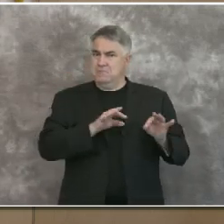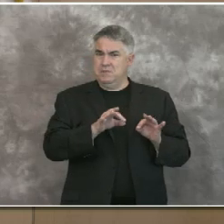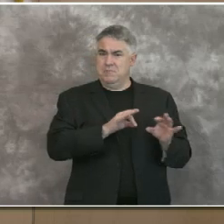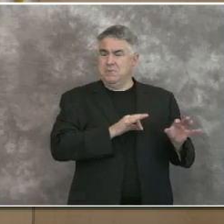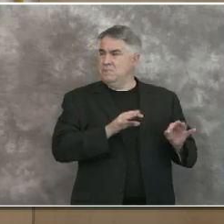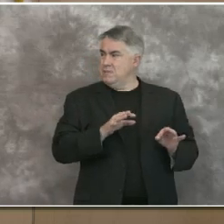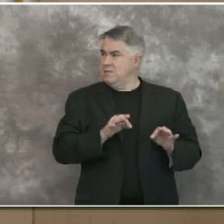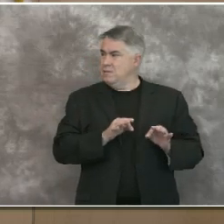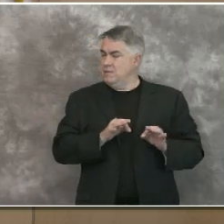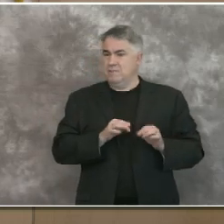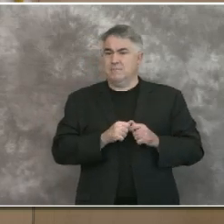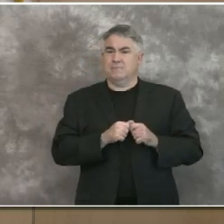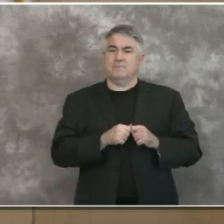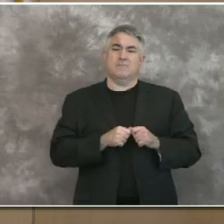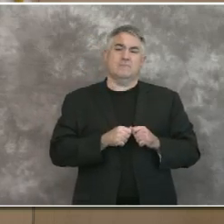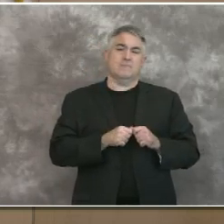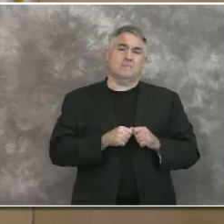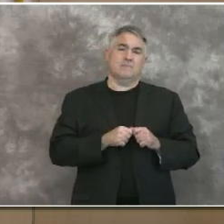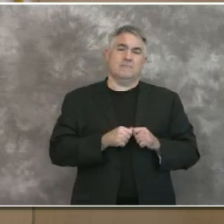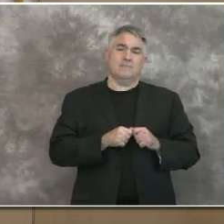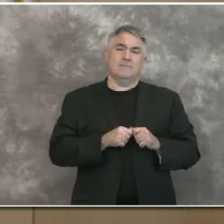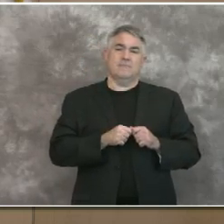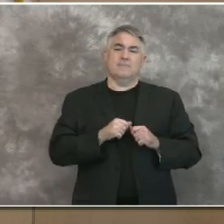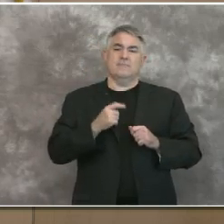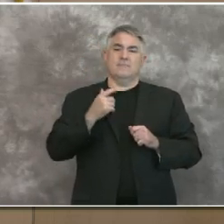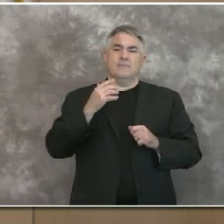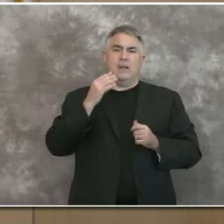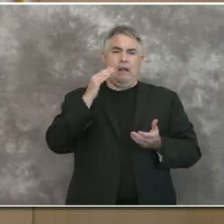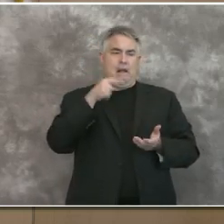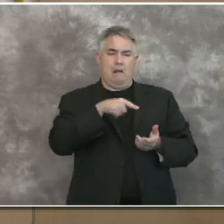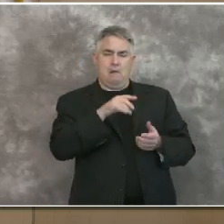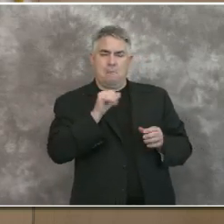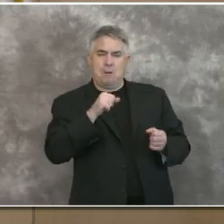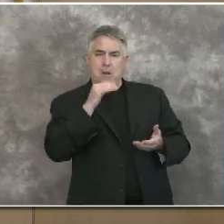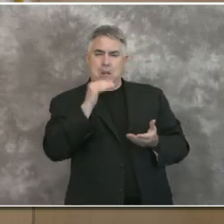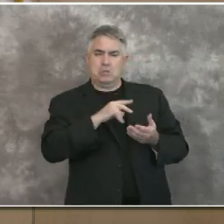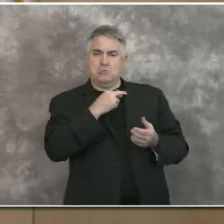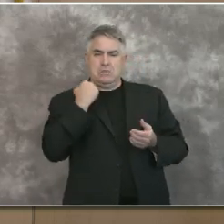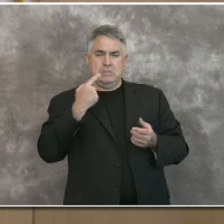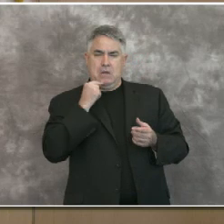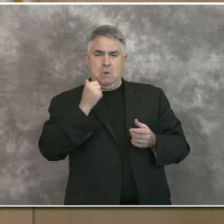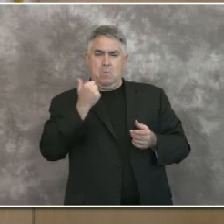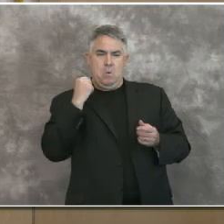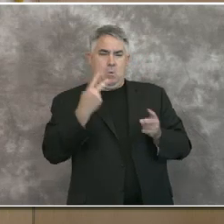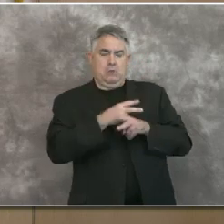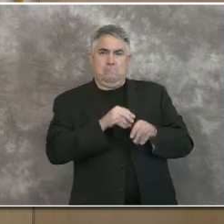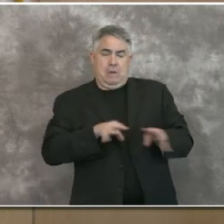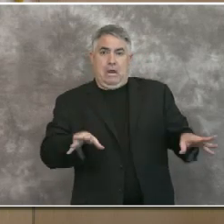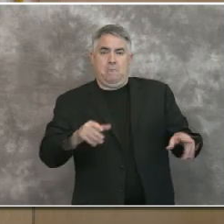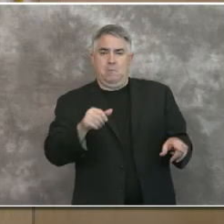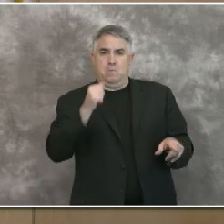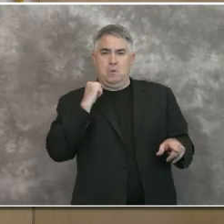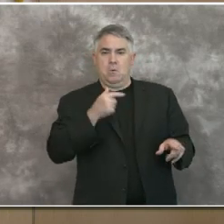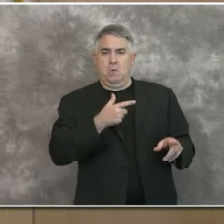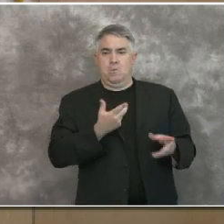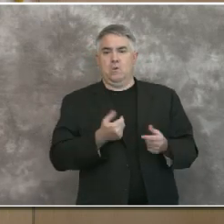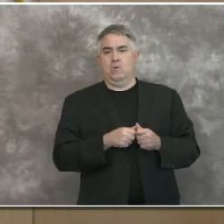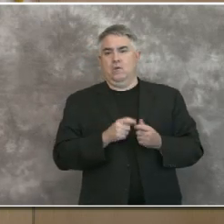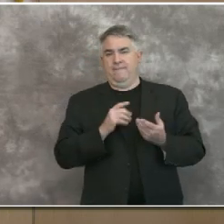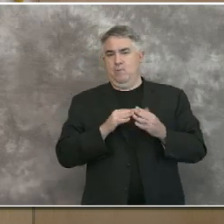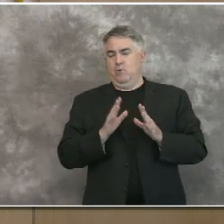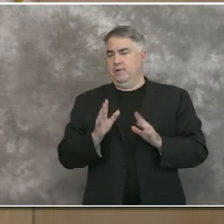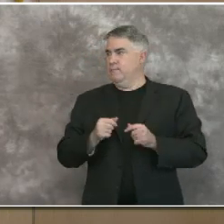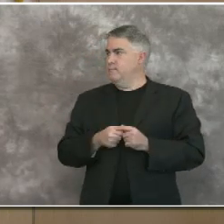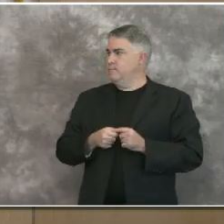that cause the least risk of potential impact in the community. So as Supervisor